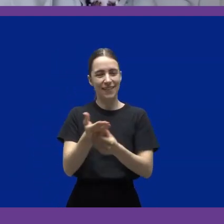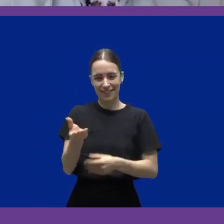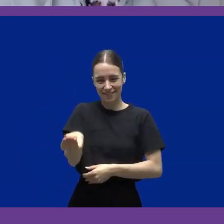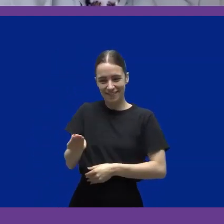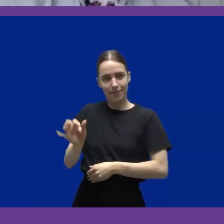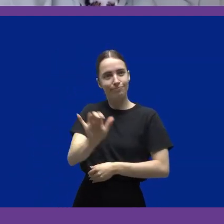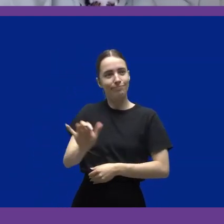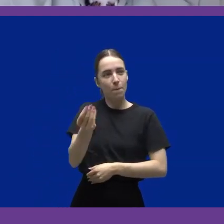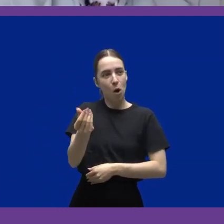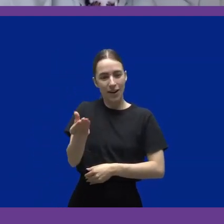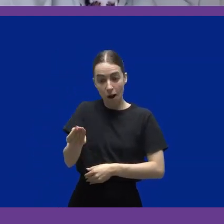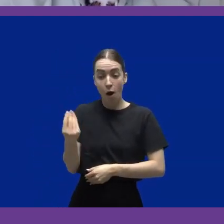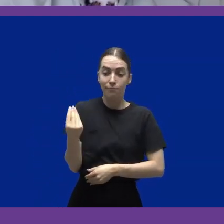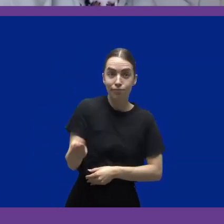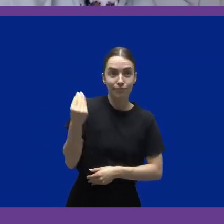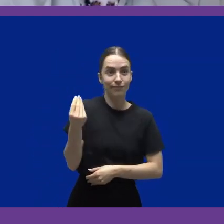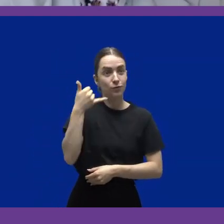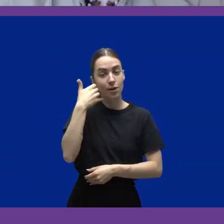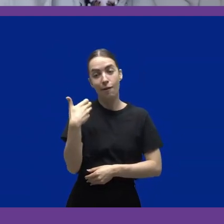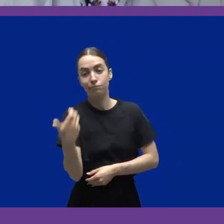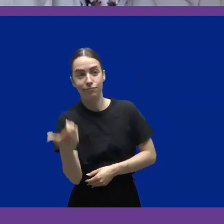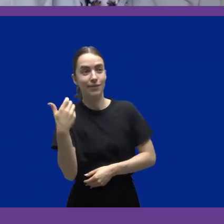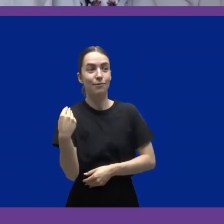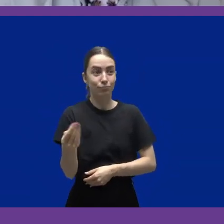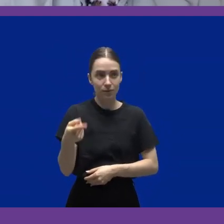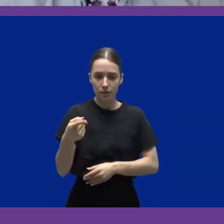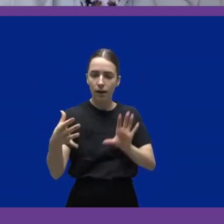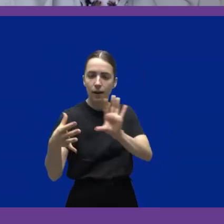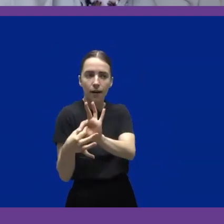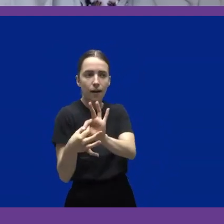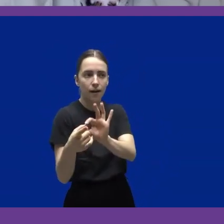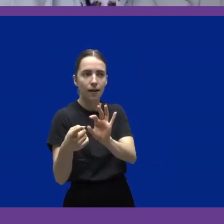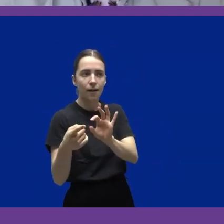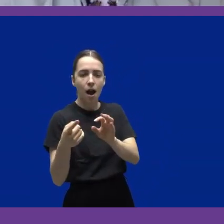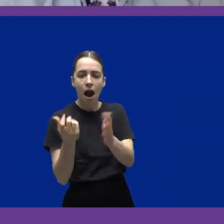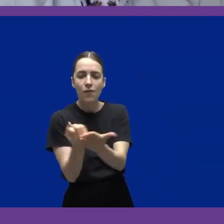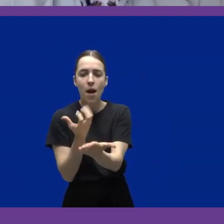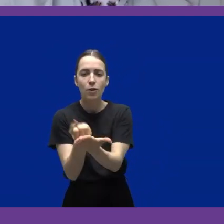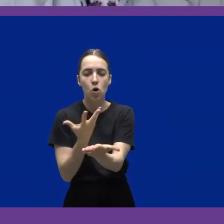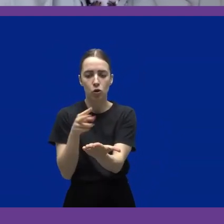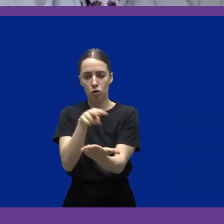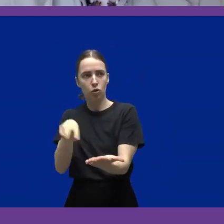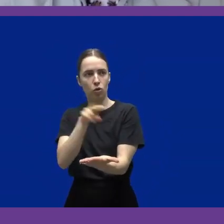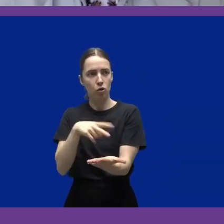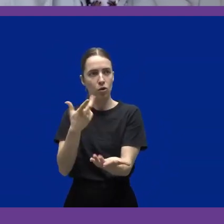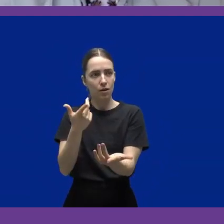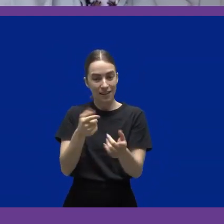and also interactive services terminals providing information. We have